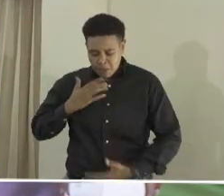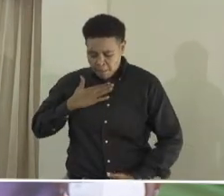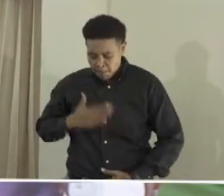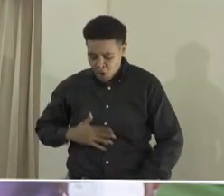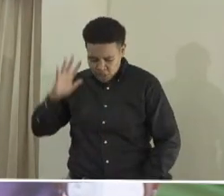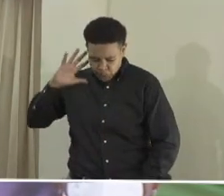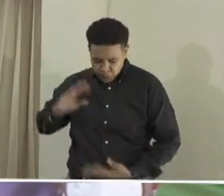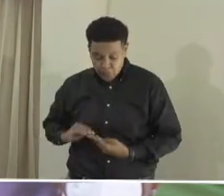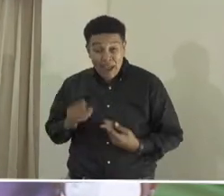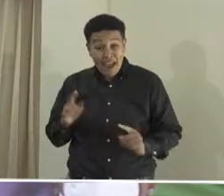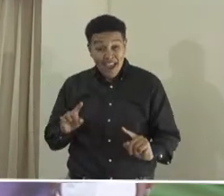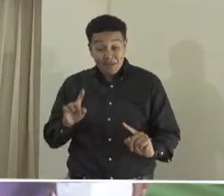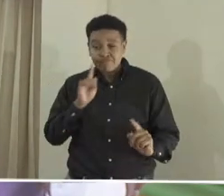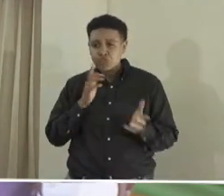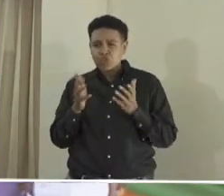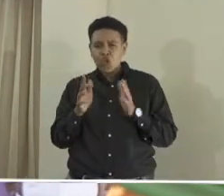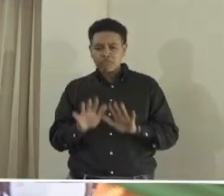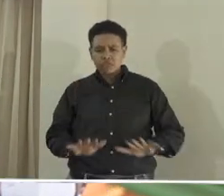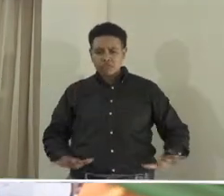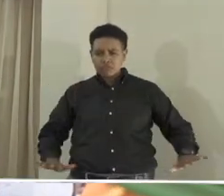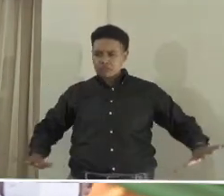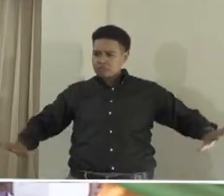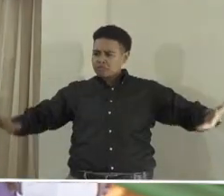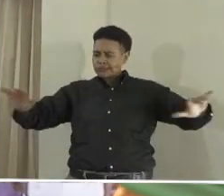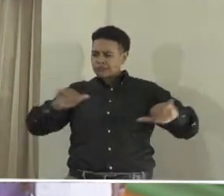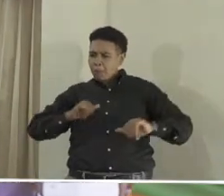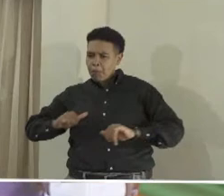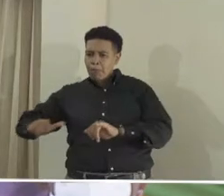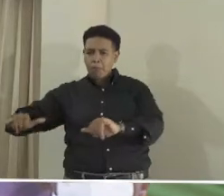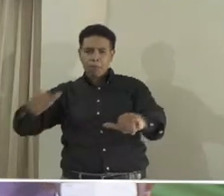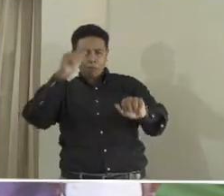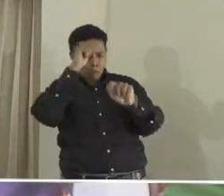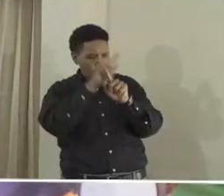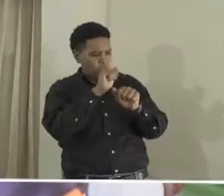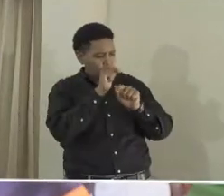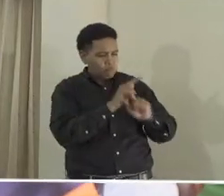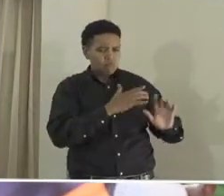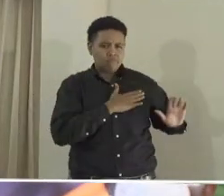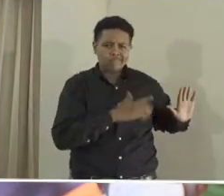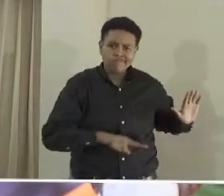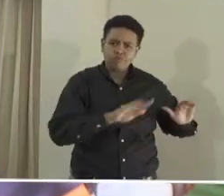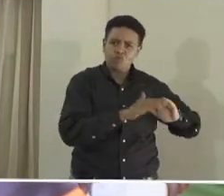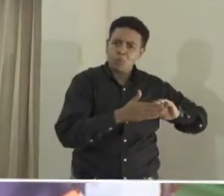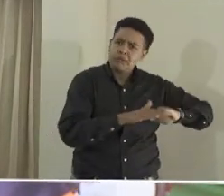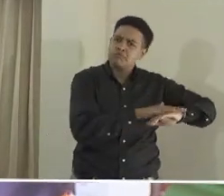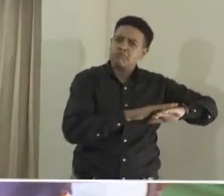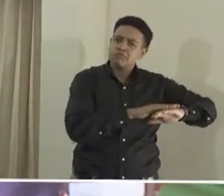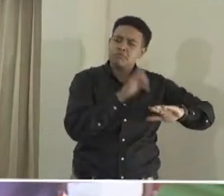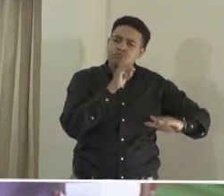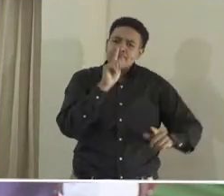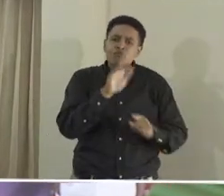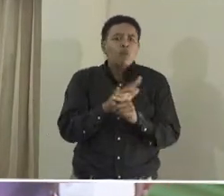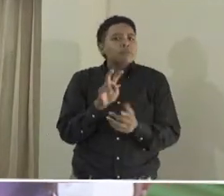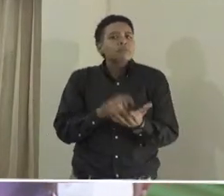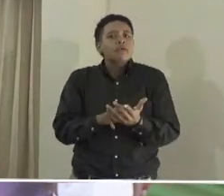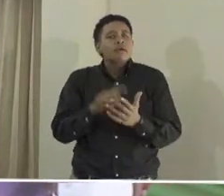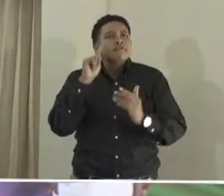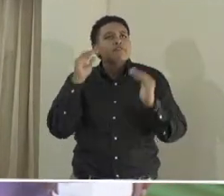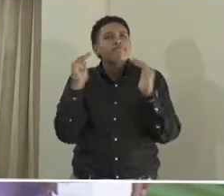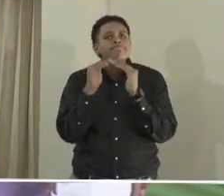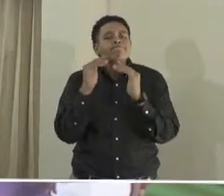body. In the service of my fellow citizens, I promise to stand up for